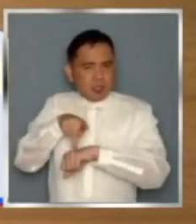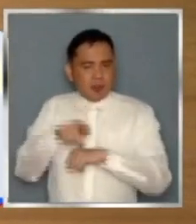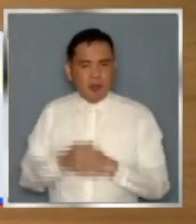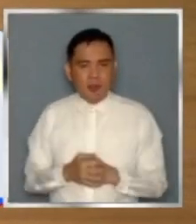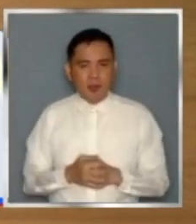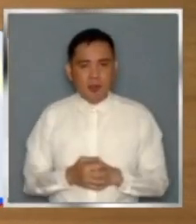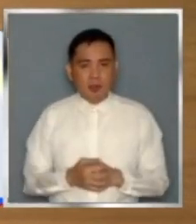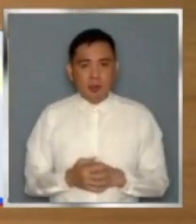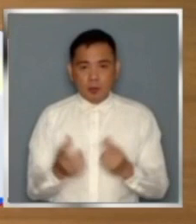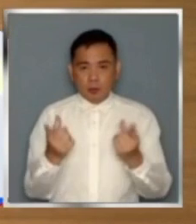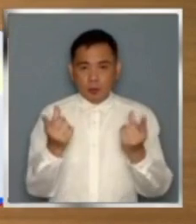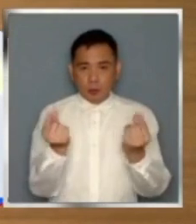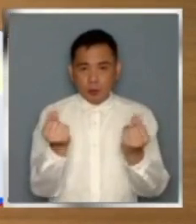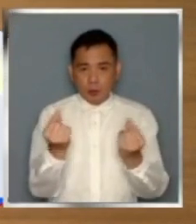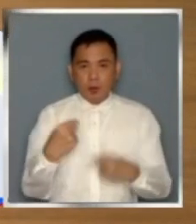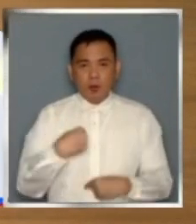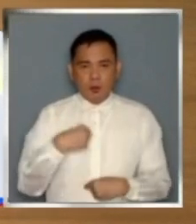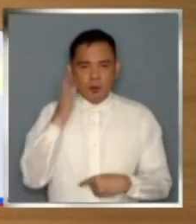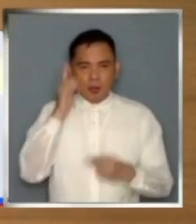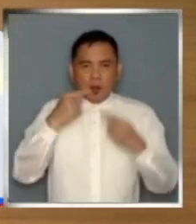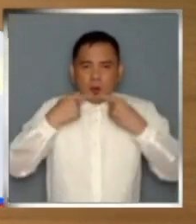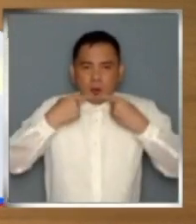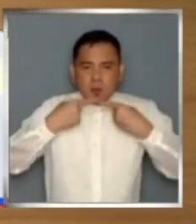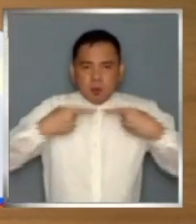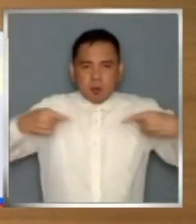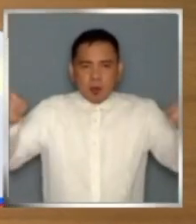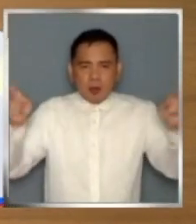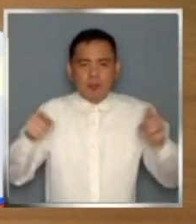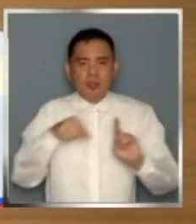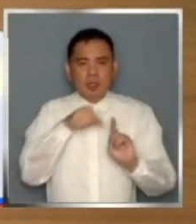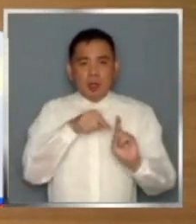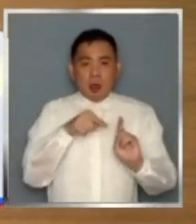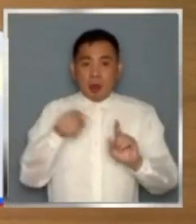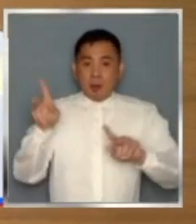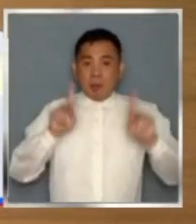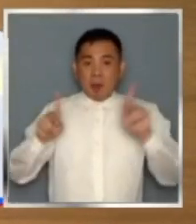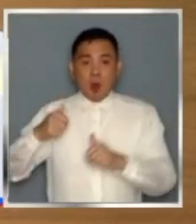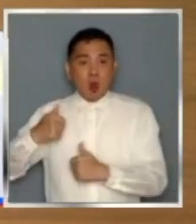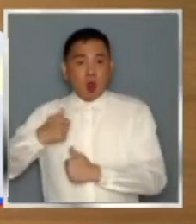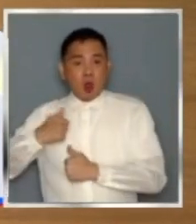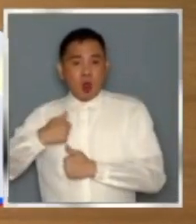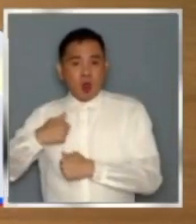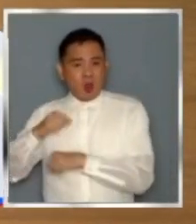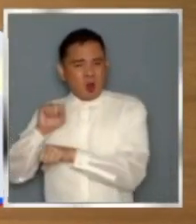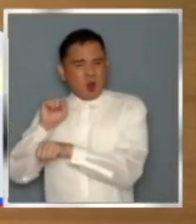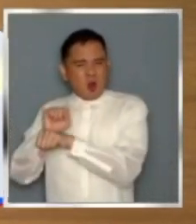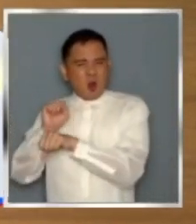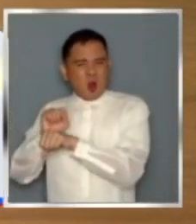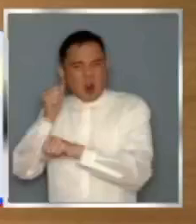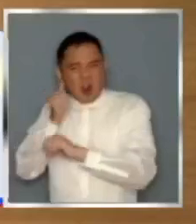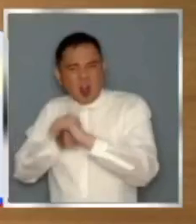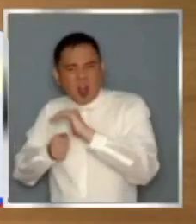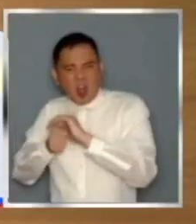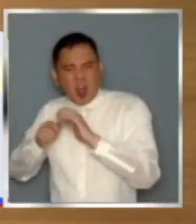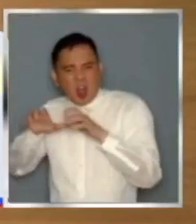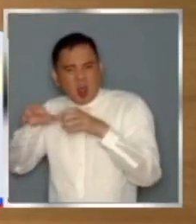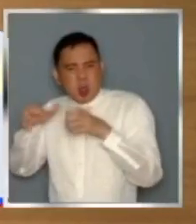proclamation granting amnesty to rebel returnees, and I ask Congress to support me in this endeavor.